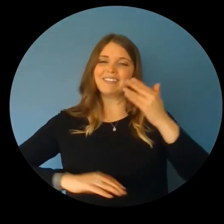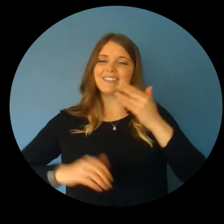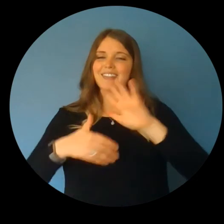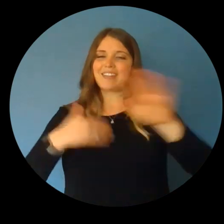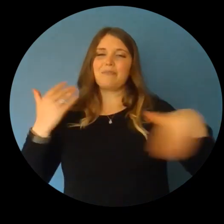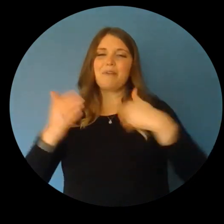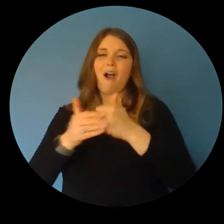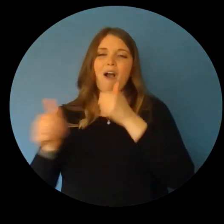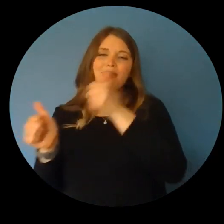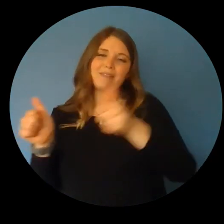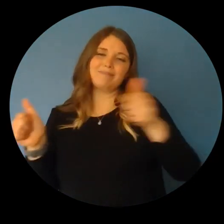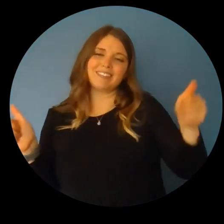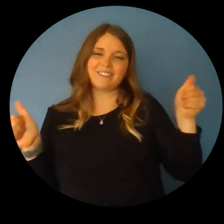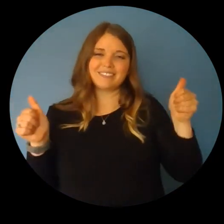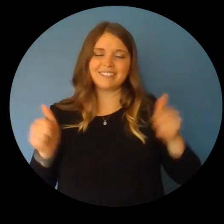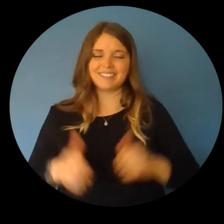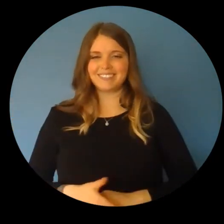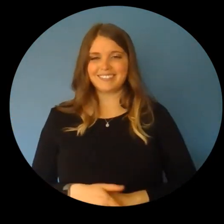themselves.